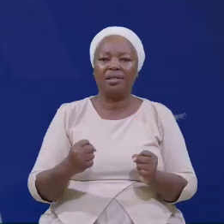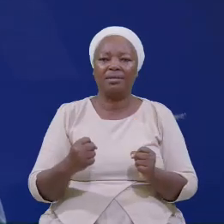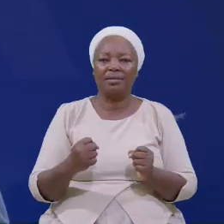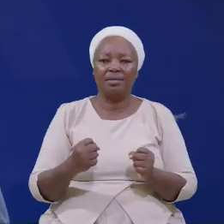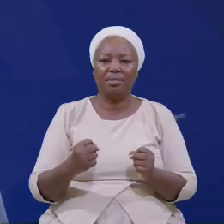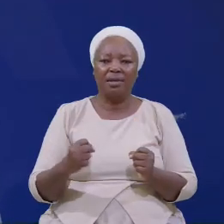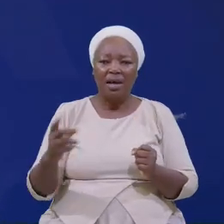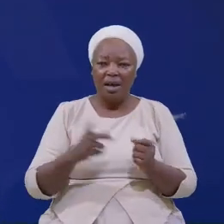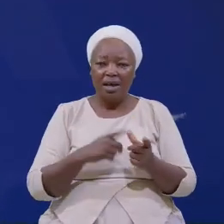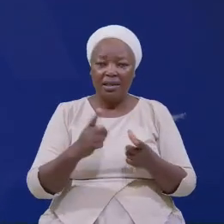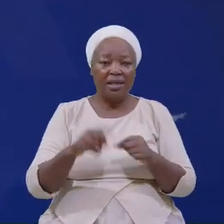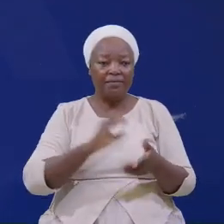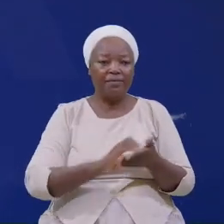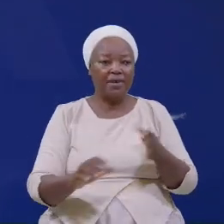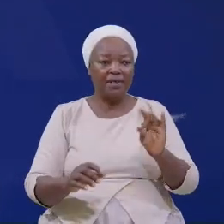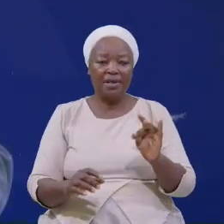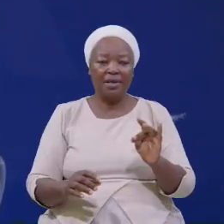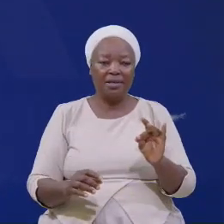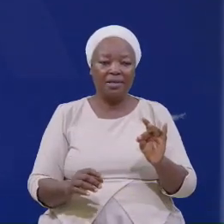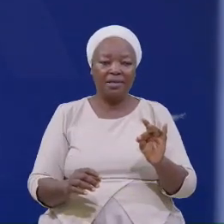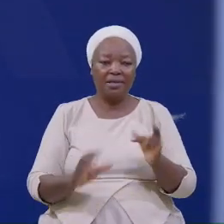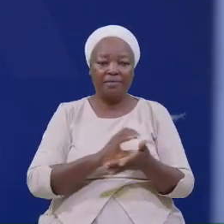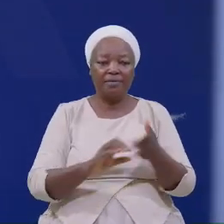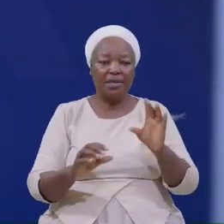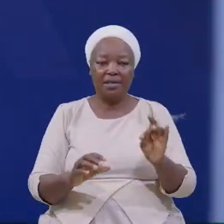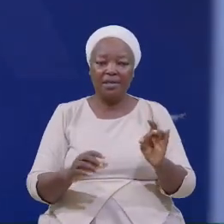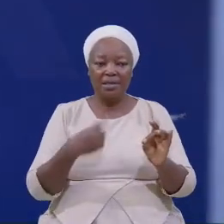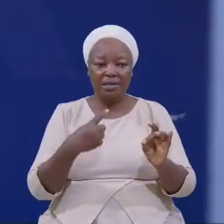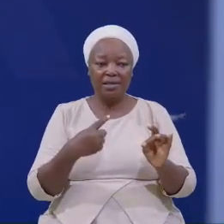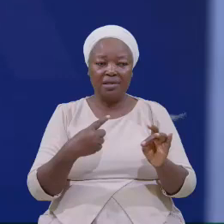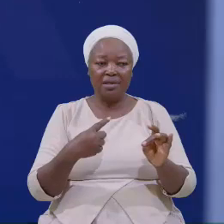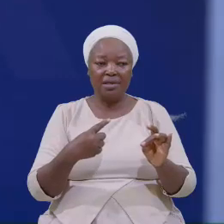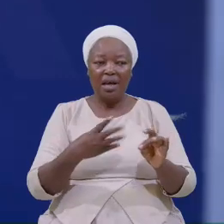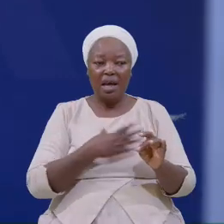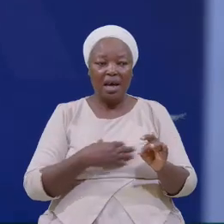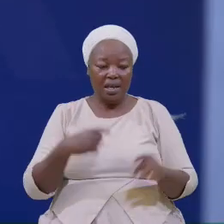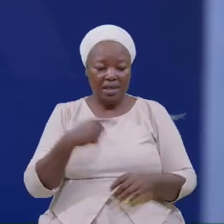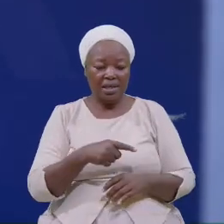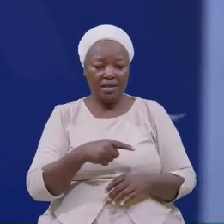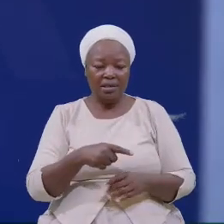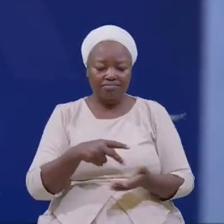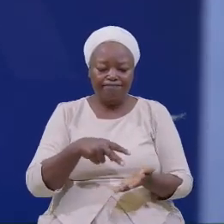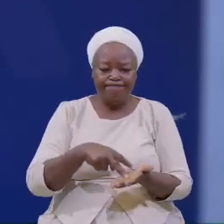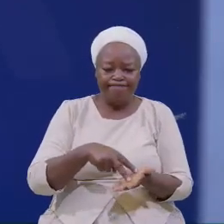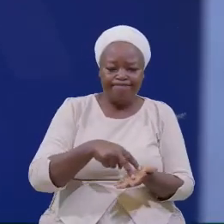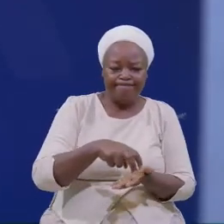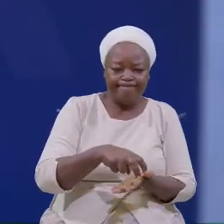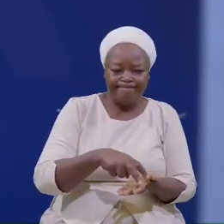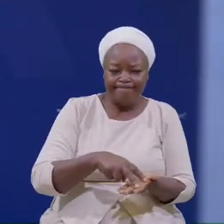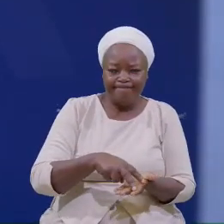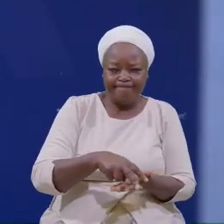And then in verse 8, it says, and he, leaping, stood up